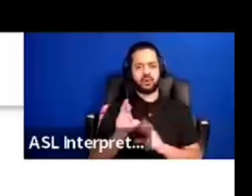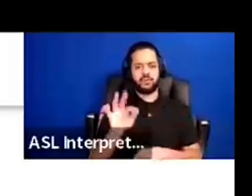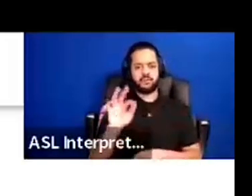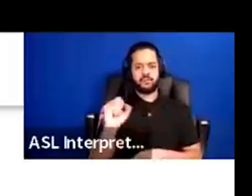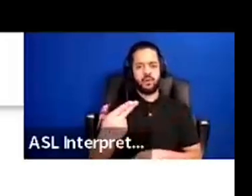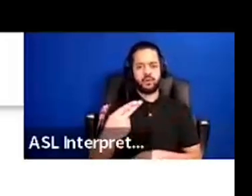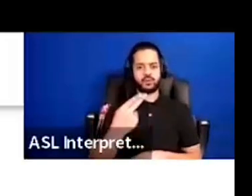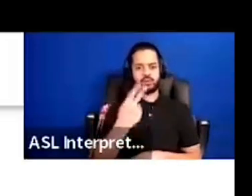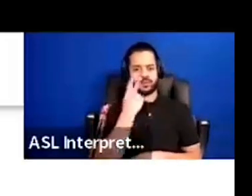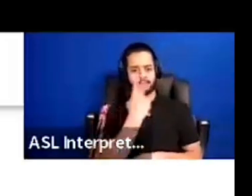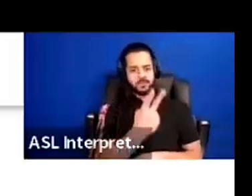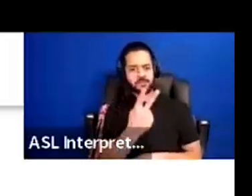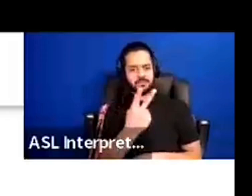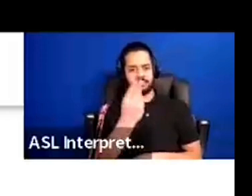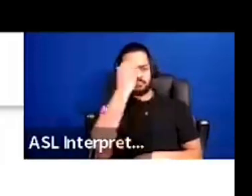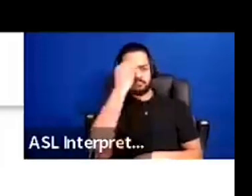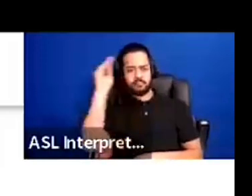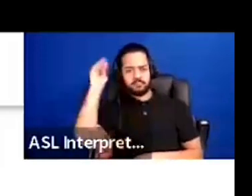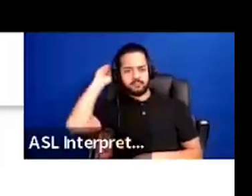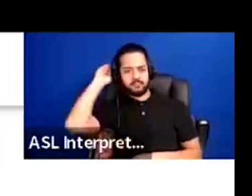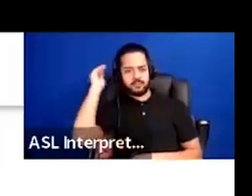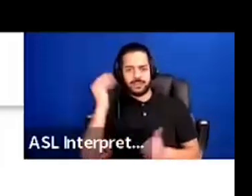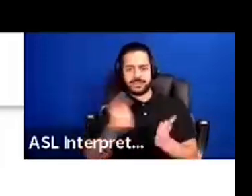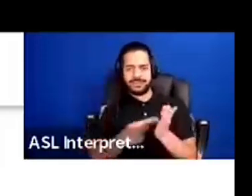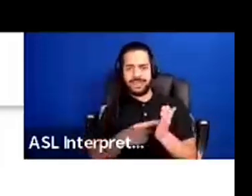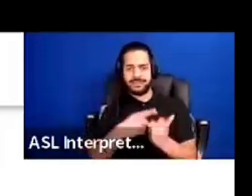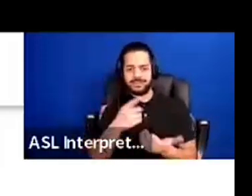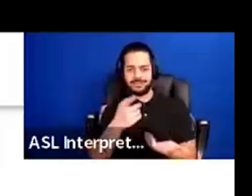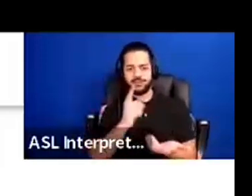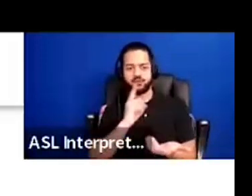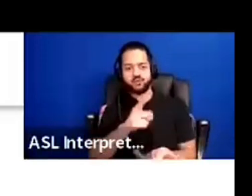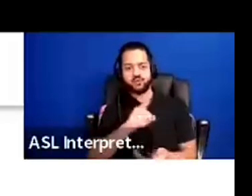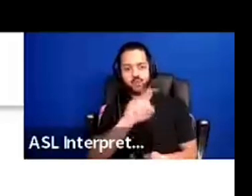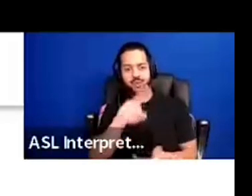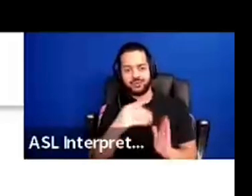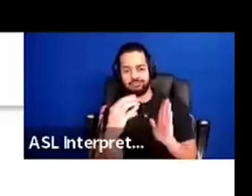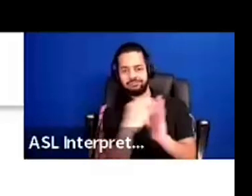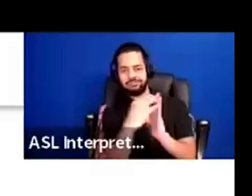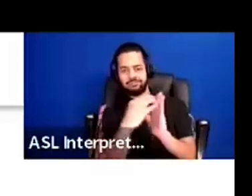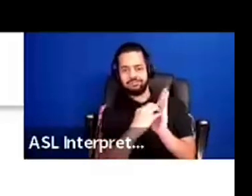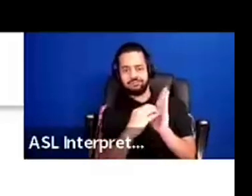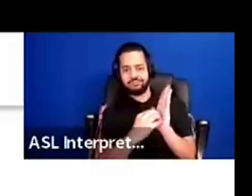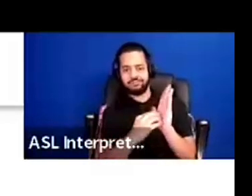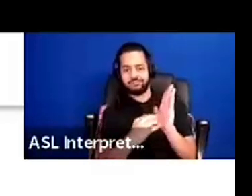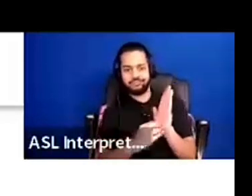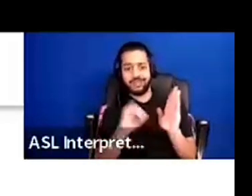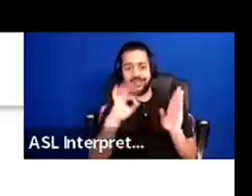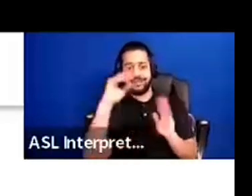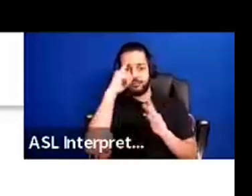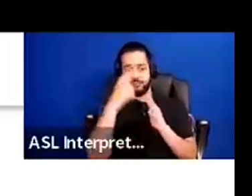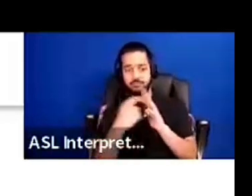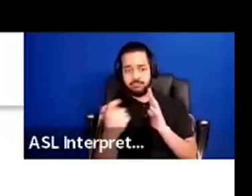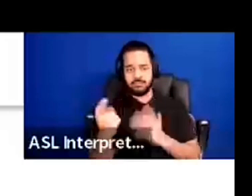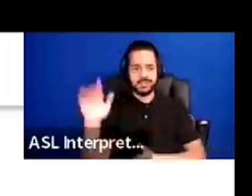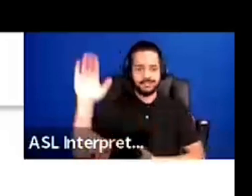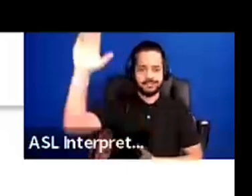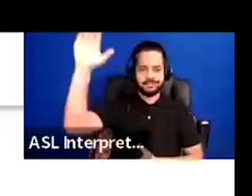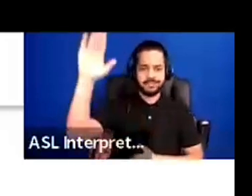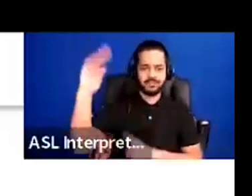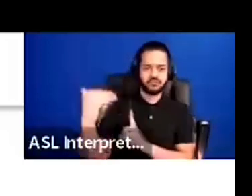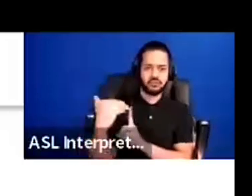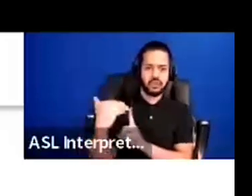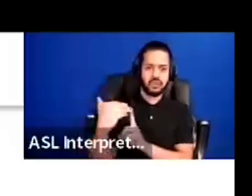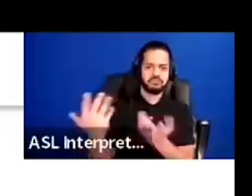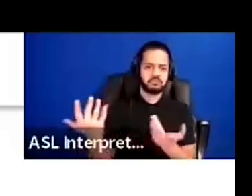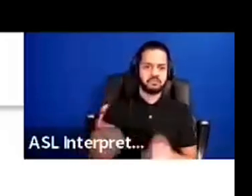because also we understand that they are rather long. So if someone forgets to do that, please just speak up and give a reminder. And